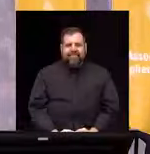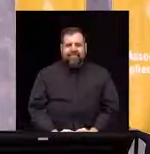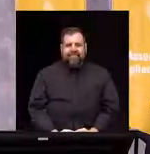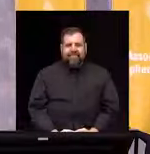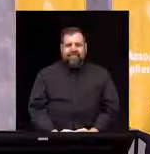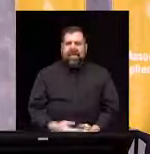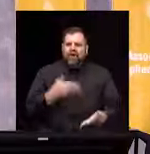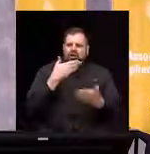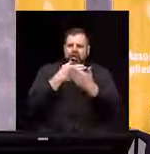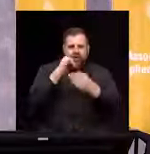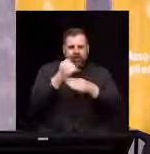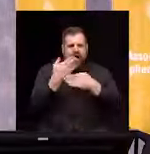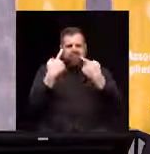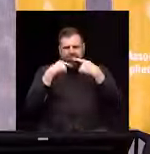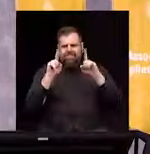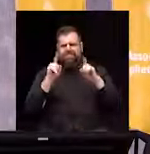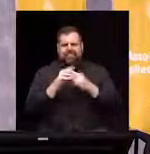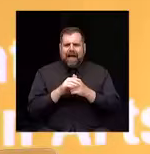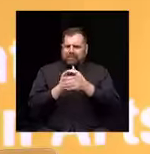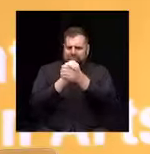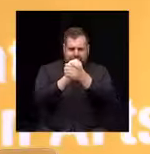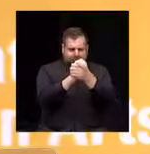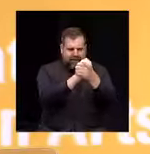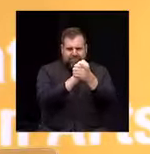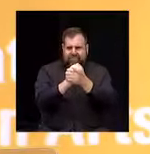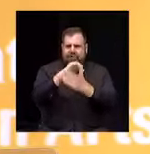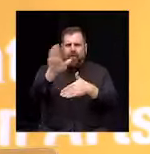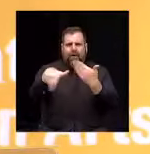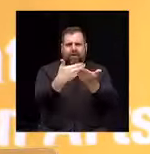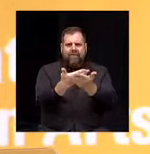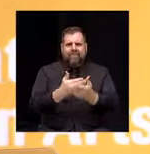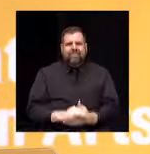Good job on your accomplishments, and congratulations to you all.